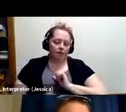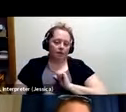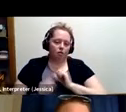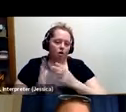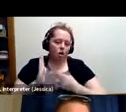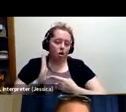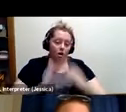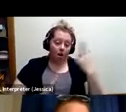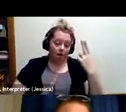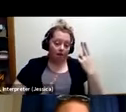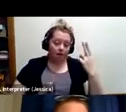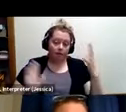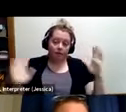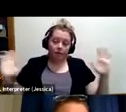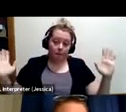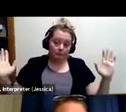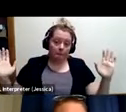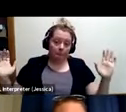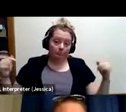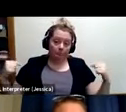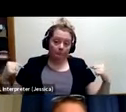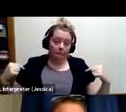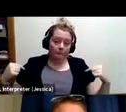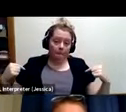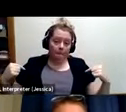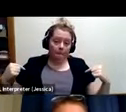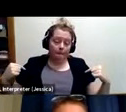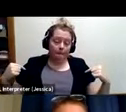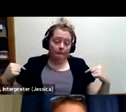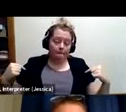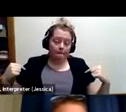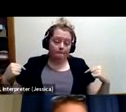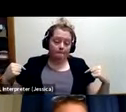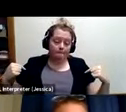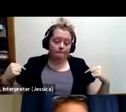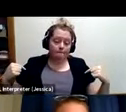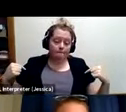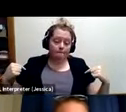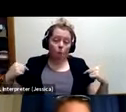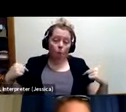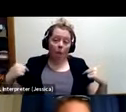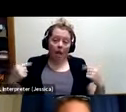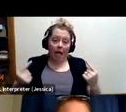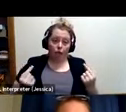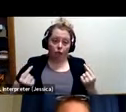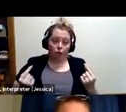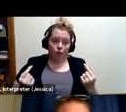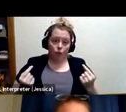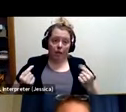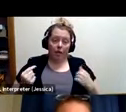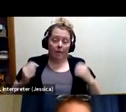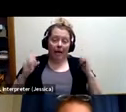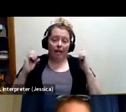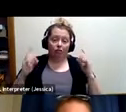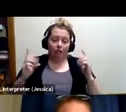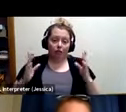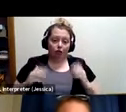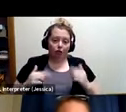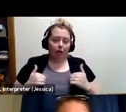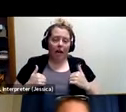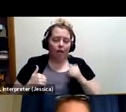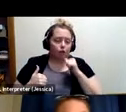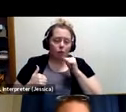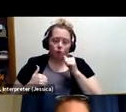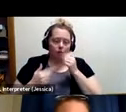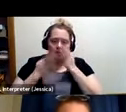So something that I do as an individual, as an educator, and someone who works with queer young people, I don't mess with parents unless